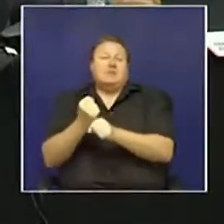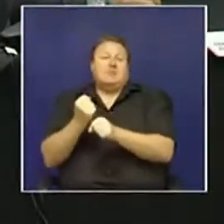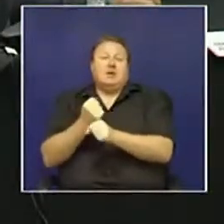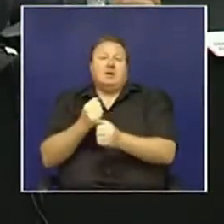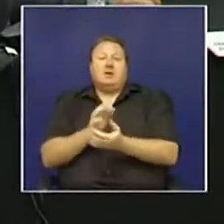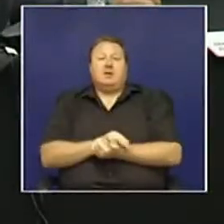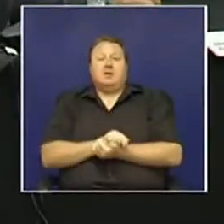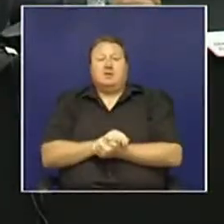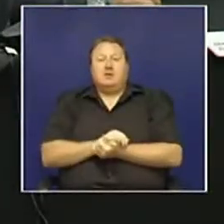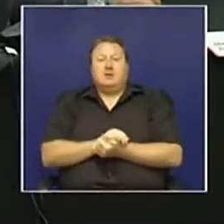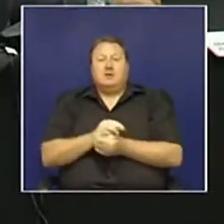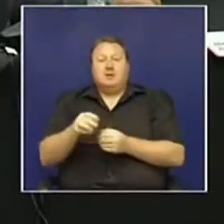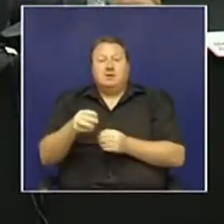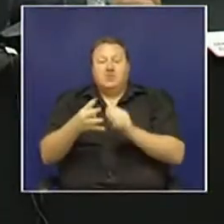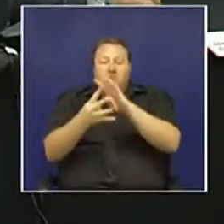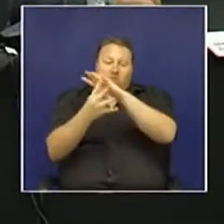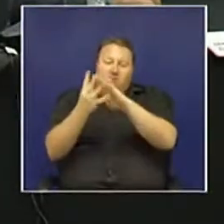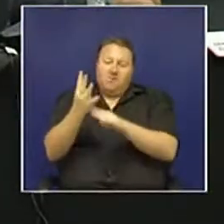are the foundation upon which